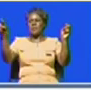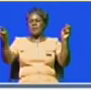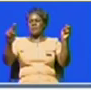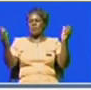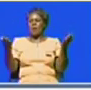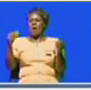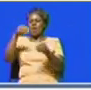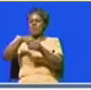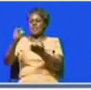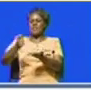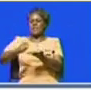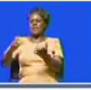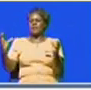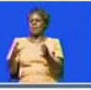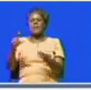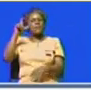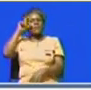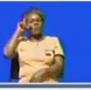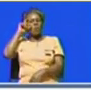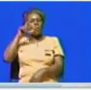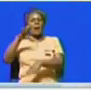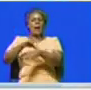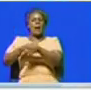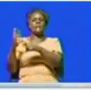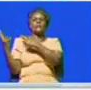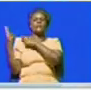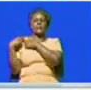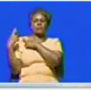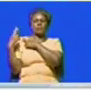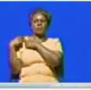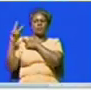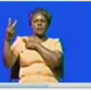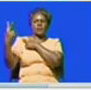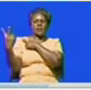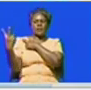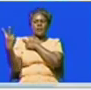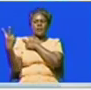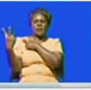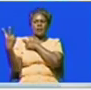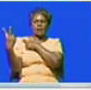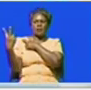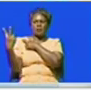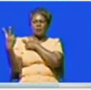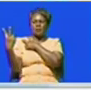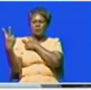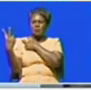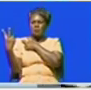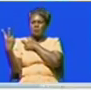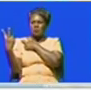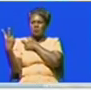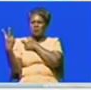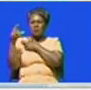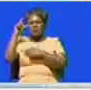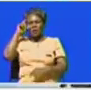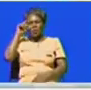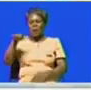were within the secretariat, then Chiloba must take responsibility. Secondly, in terms of longevity, Ezra Chiloba